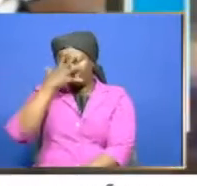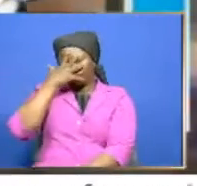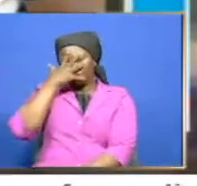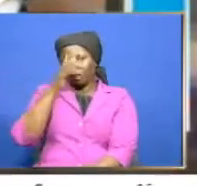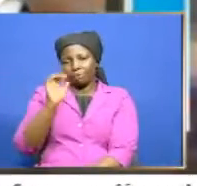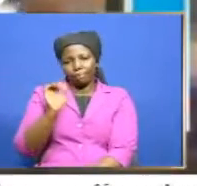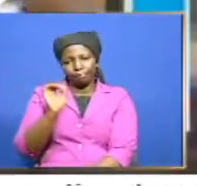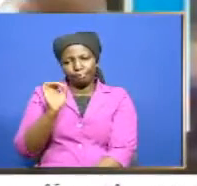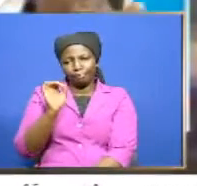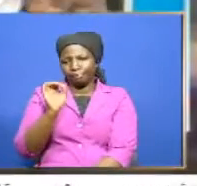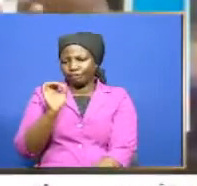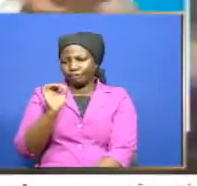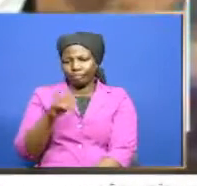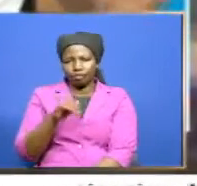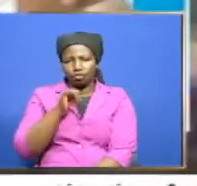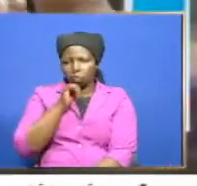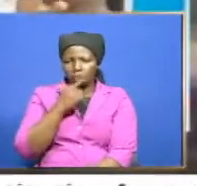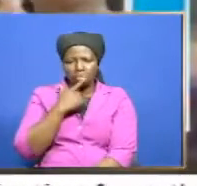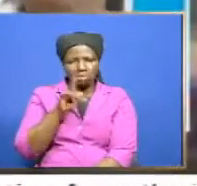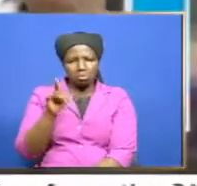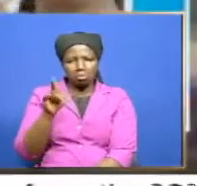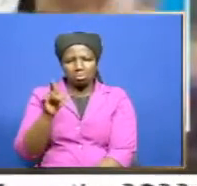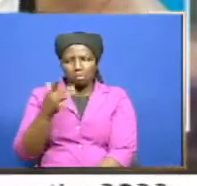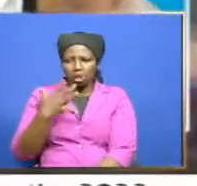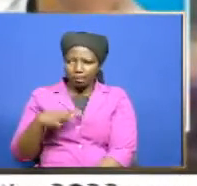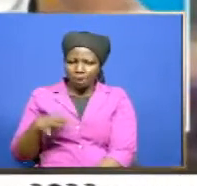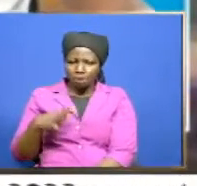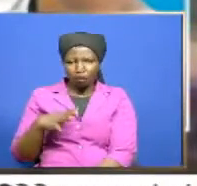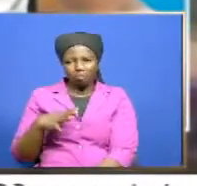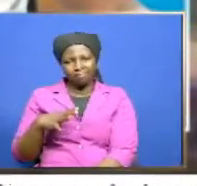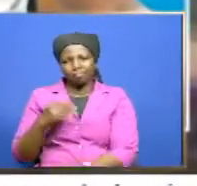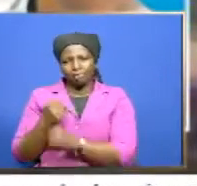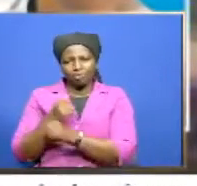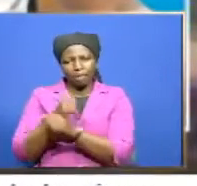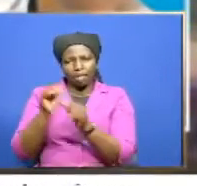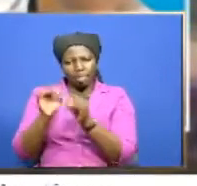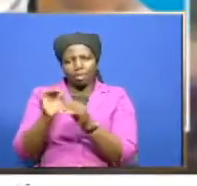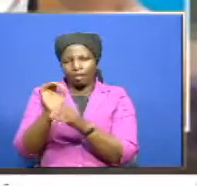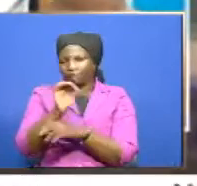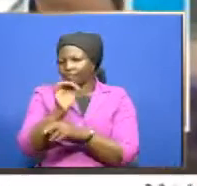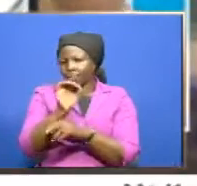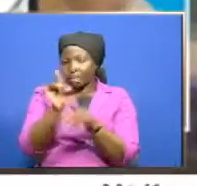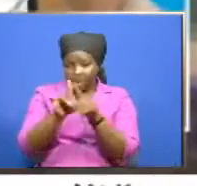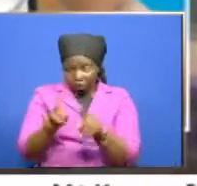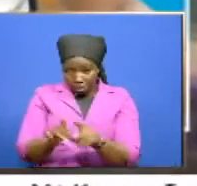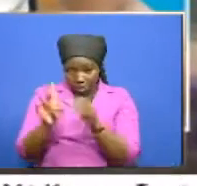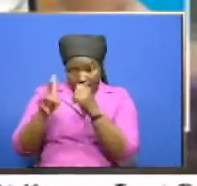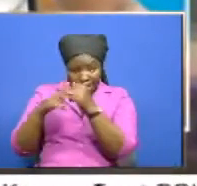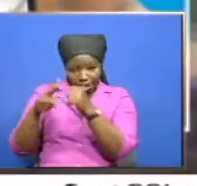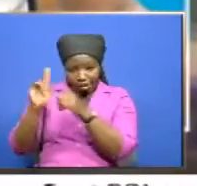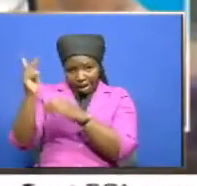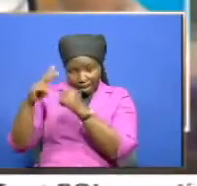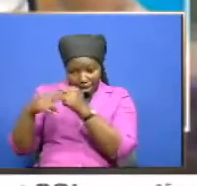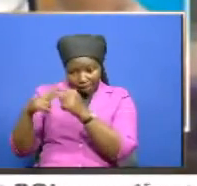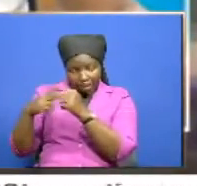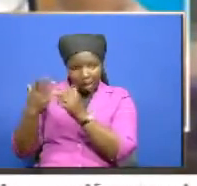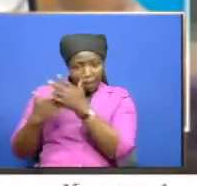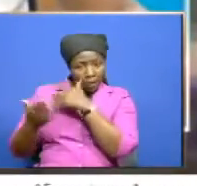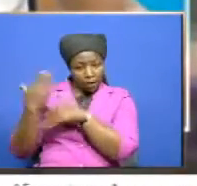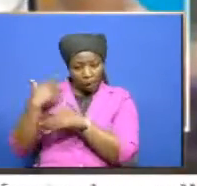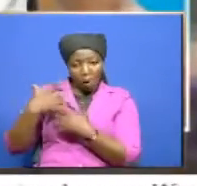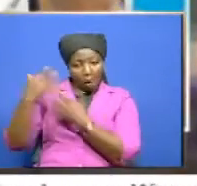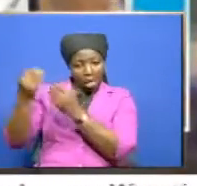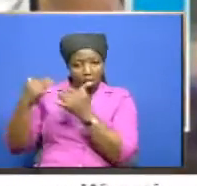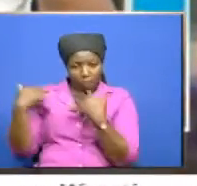right? Yes. You know, it's not like, oh, you guys lost the game. I mean, Kenya Sevens were there once before. We used to go and lose all games on a